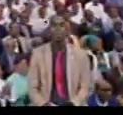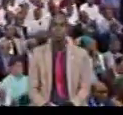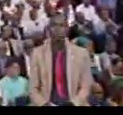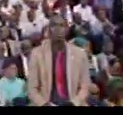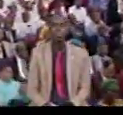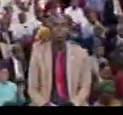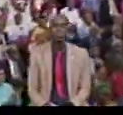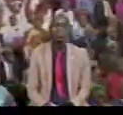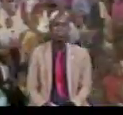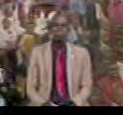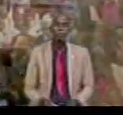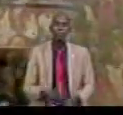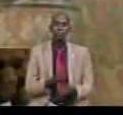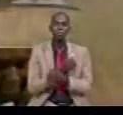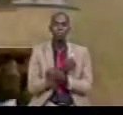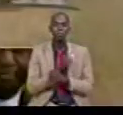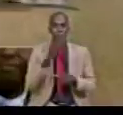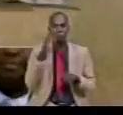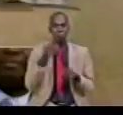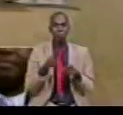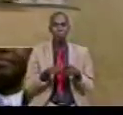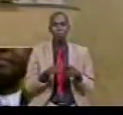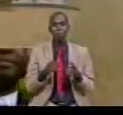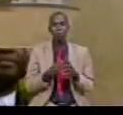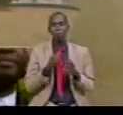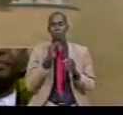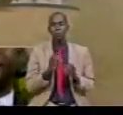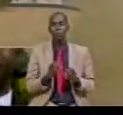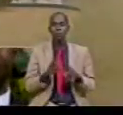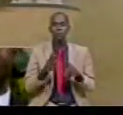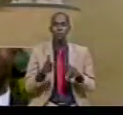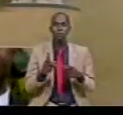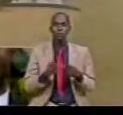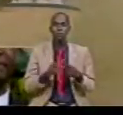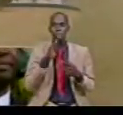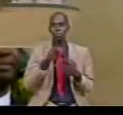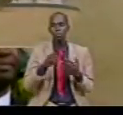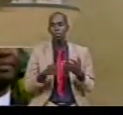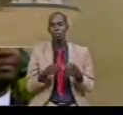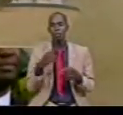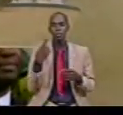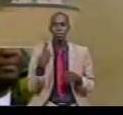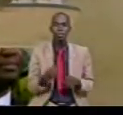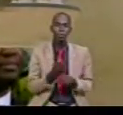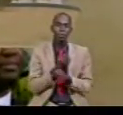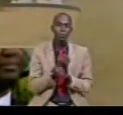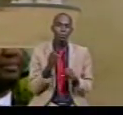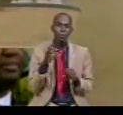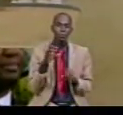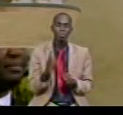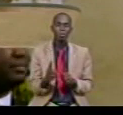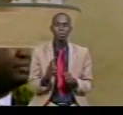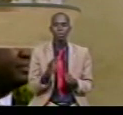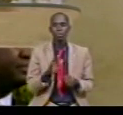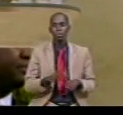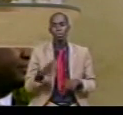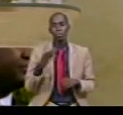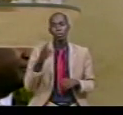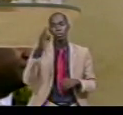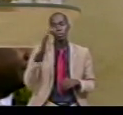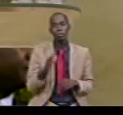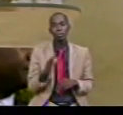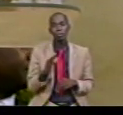Dear brethren, it is a privilege and a blessing to be among the ransomed, blood-bought saints of God.